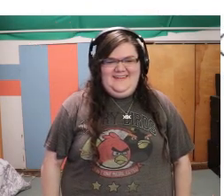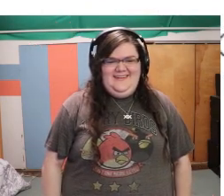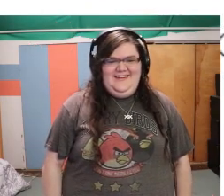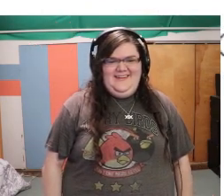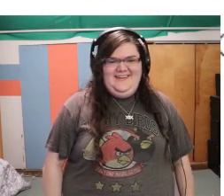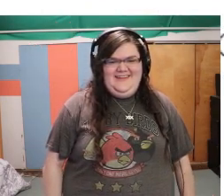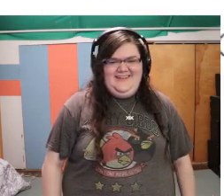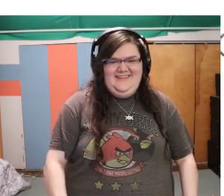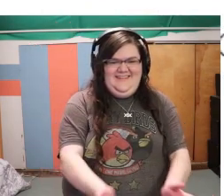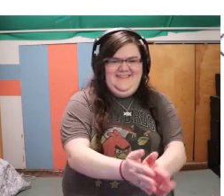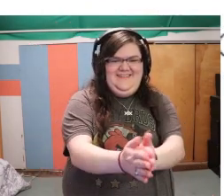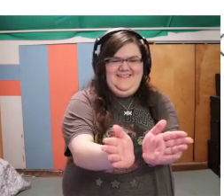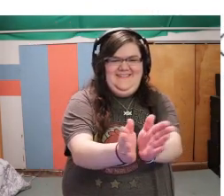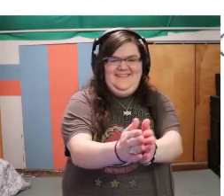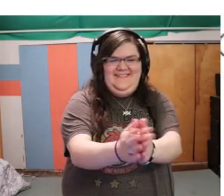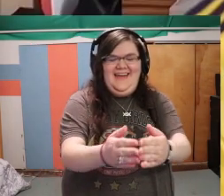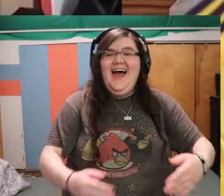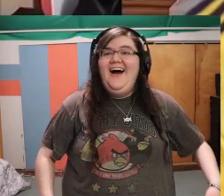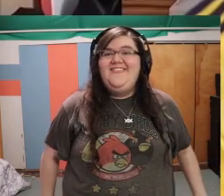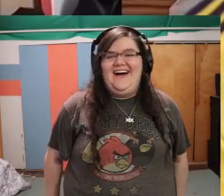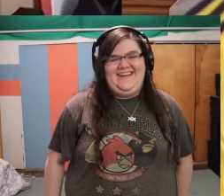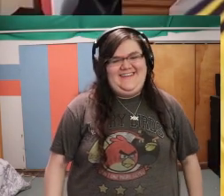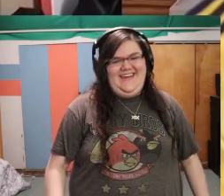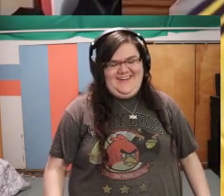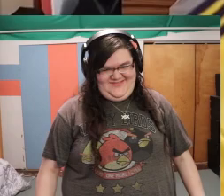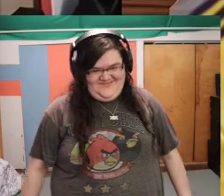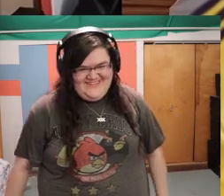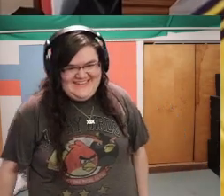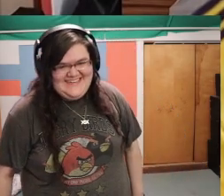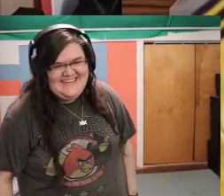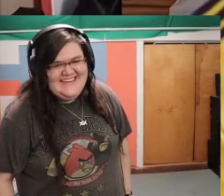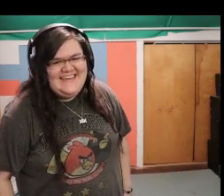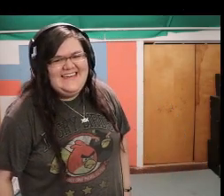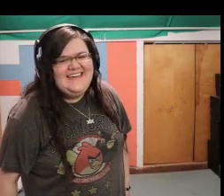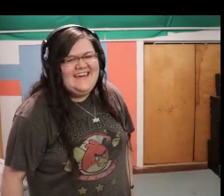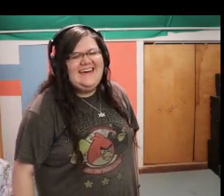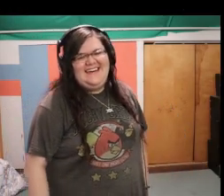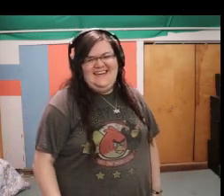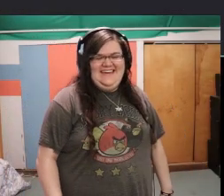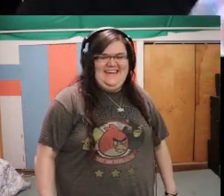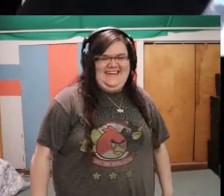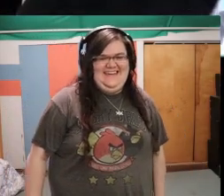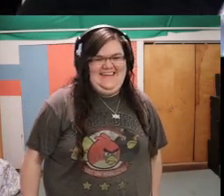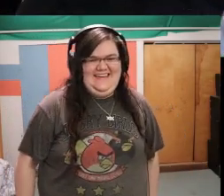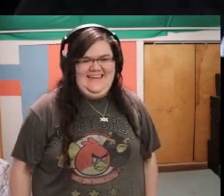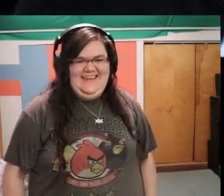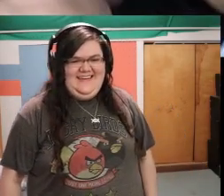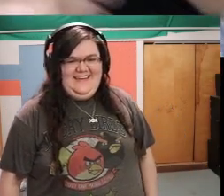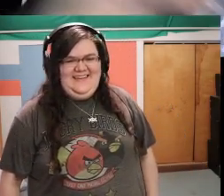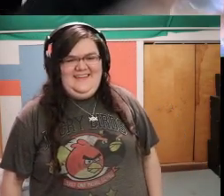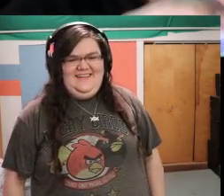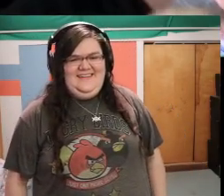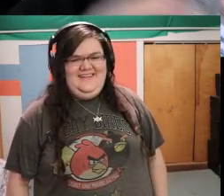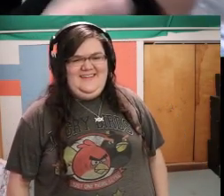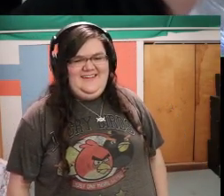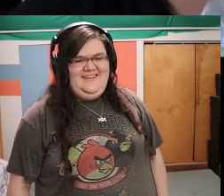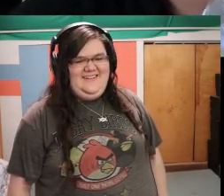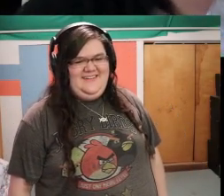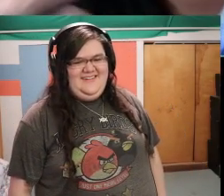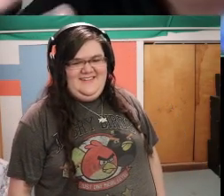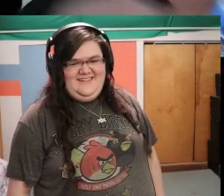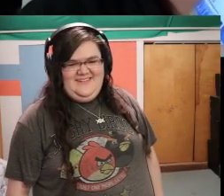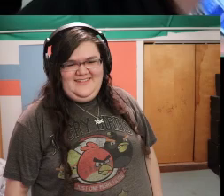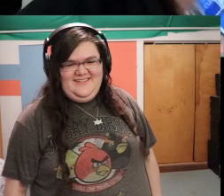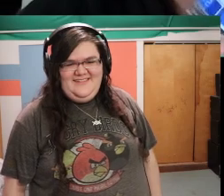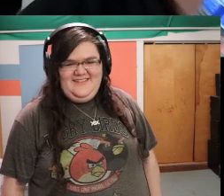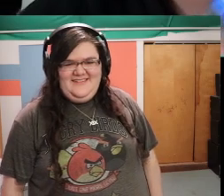player, Big G. I'll give you a follow as well. Oh, my damn. I'll give you that. What question, go? If I chug this year, can you shout out my hybrid